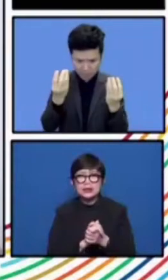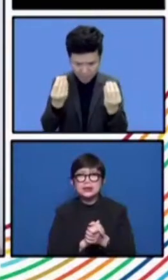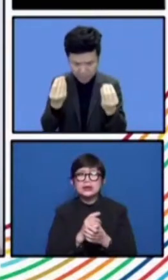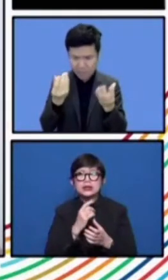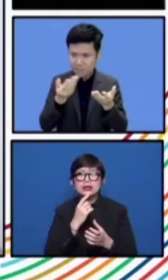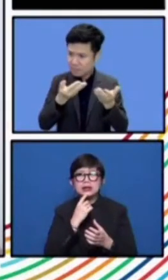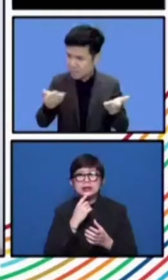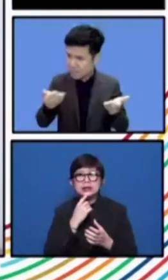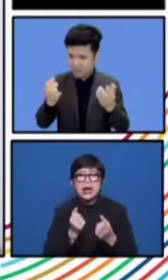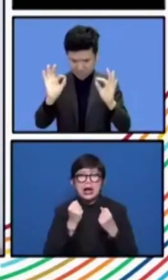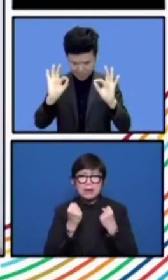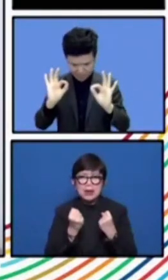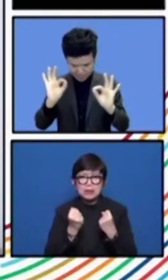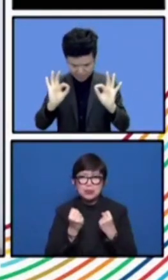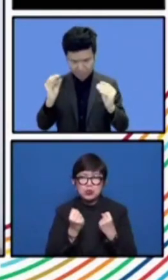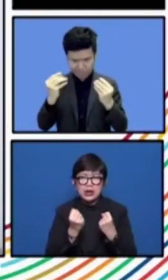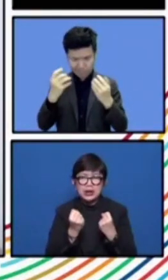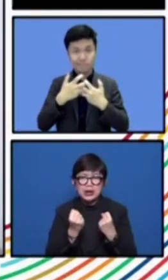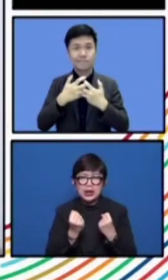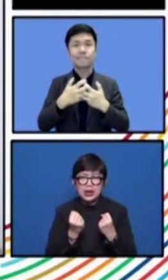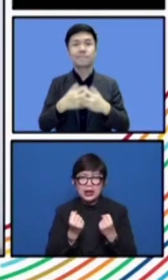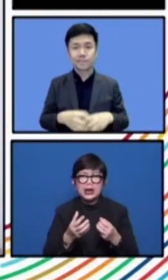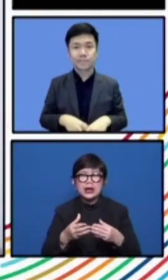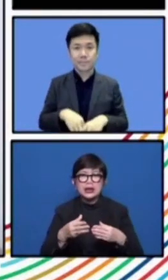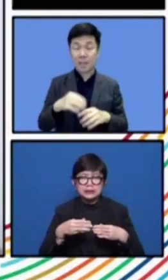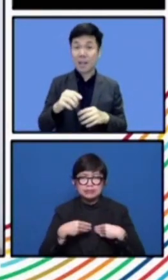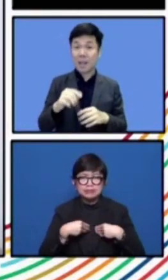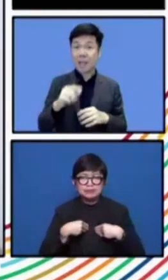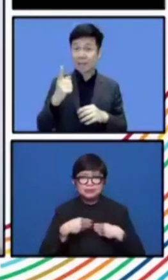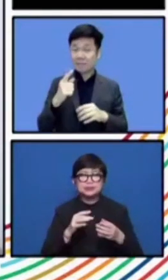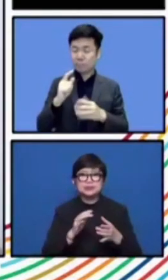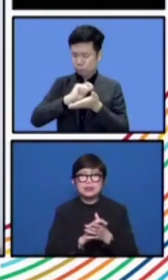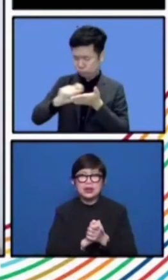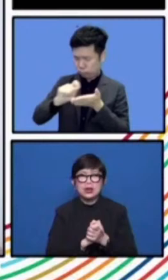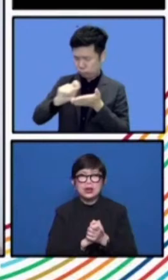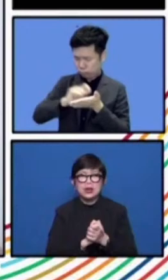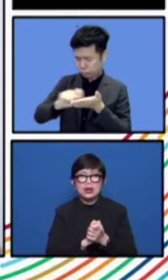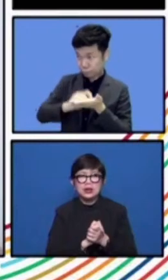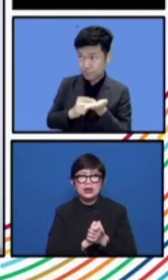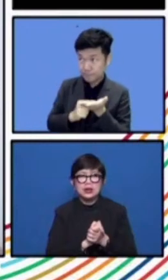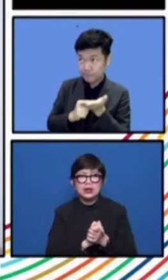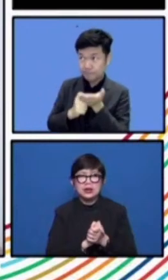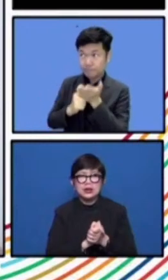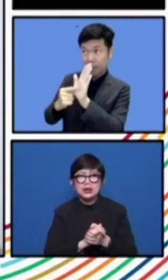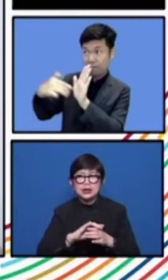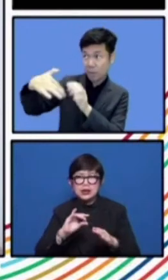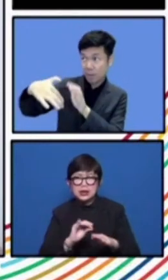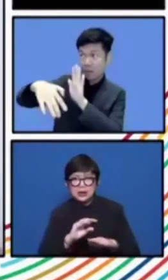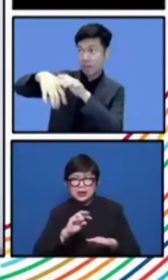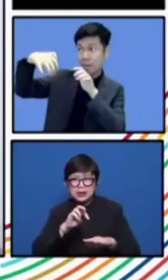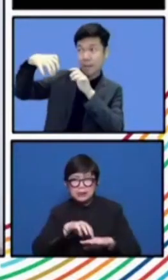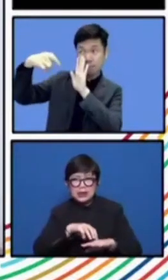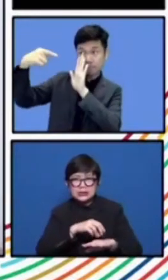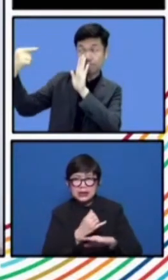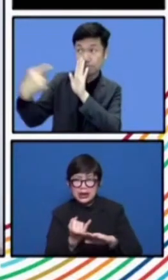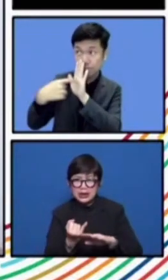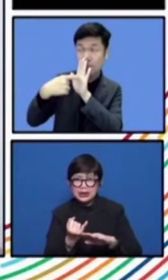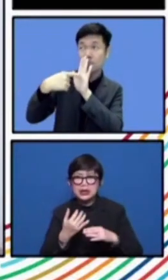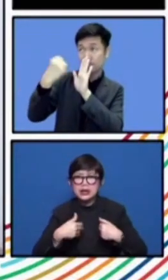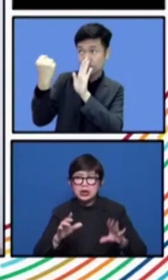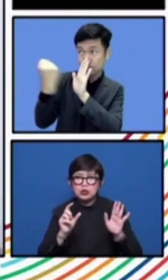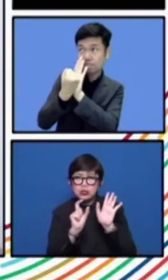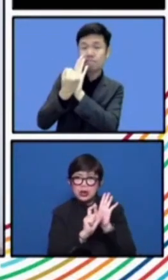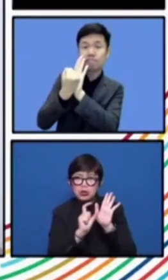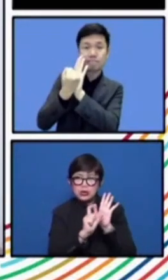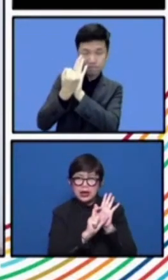a final bill was provided to the cabin for its consideration then forward to our Parliament where